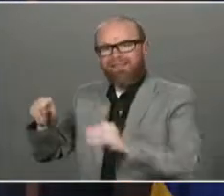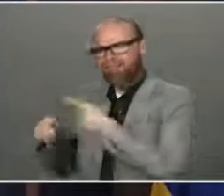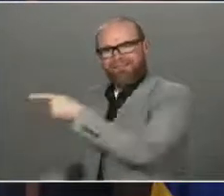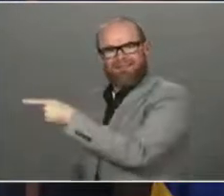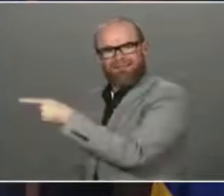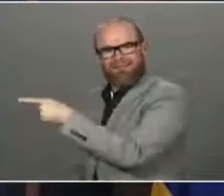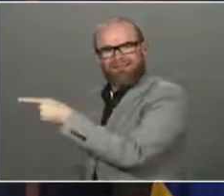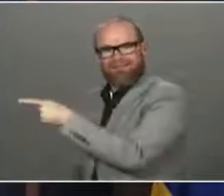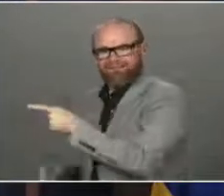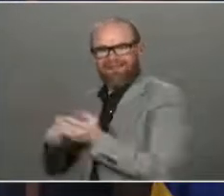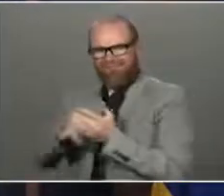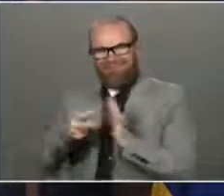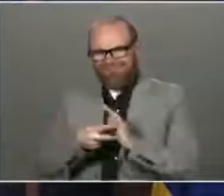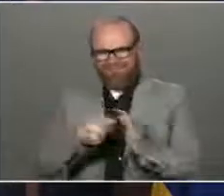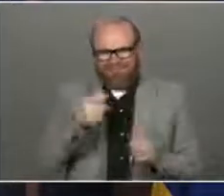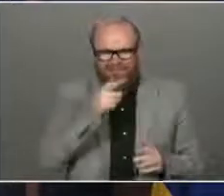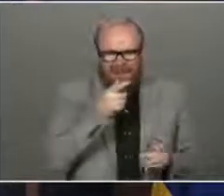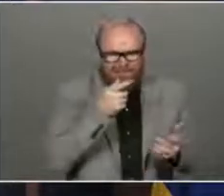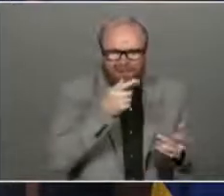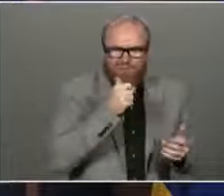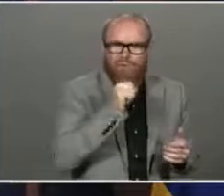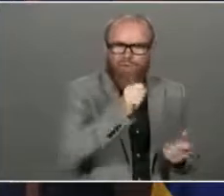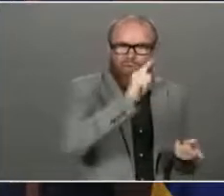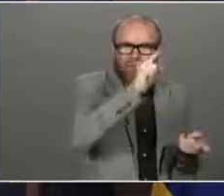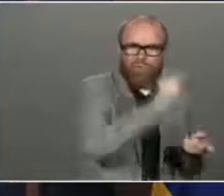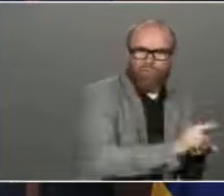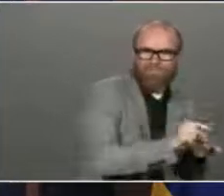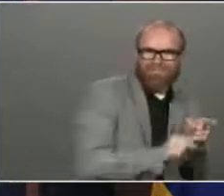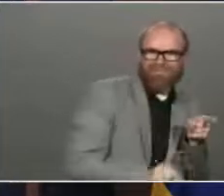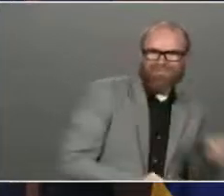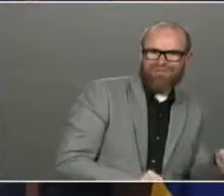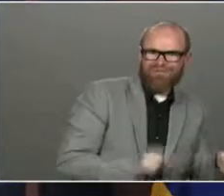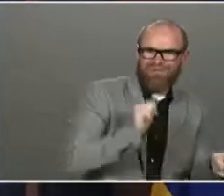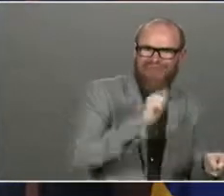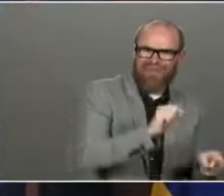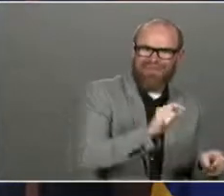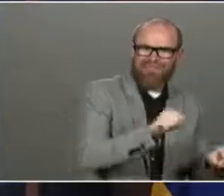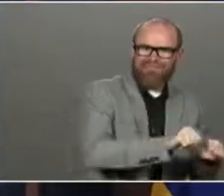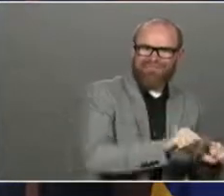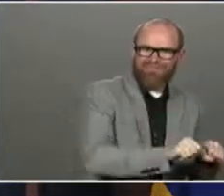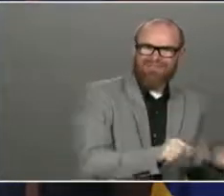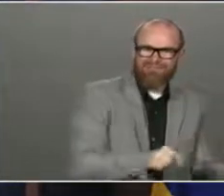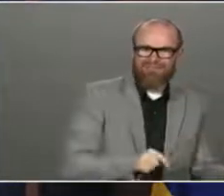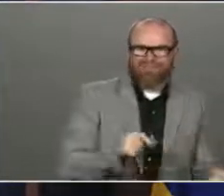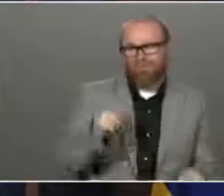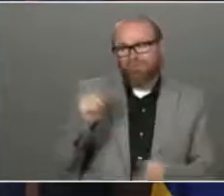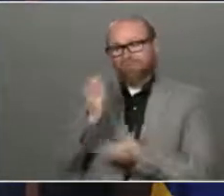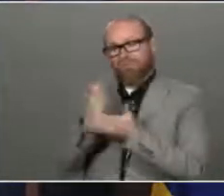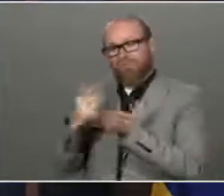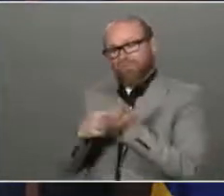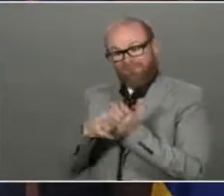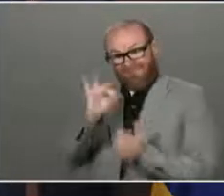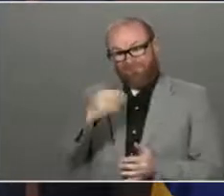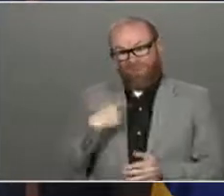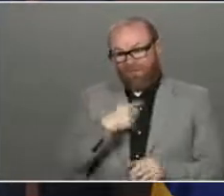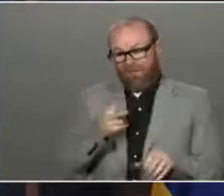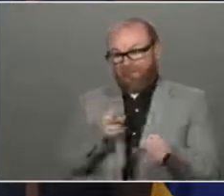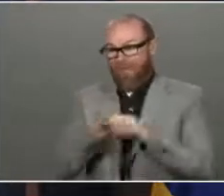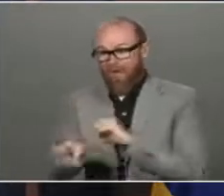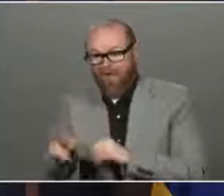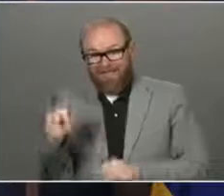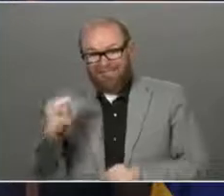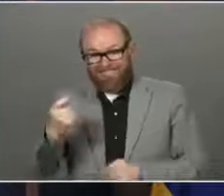And so there's actually the potential for a windfall to petroleum companies if we cut the tax,